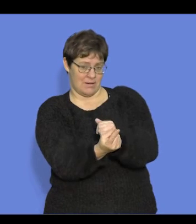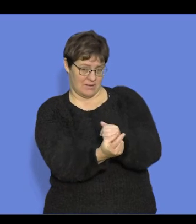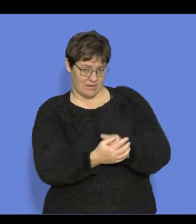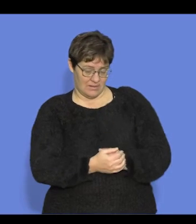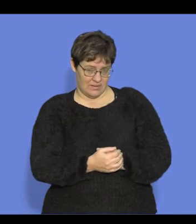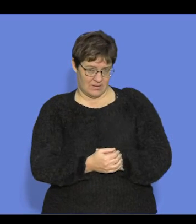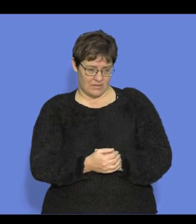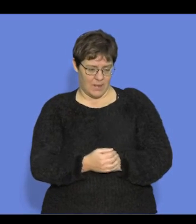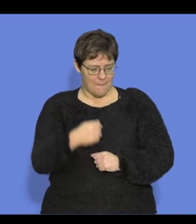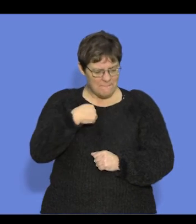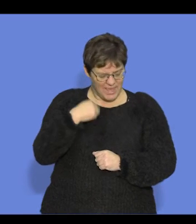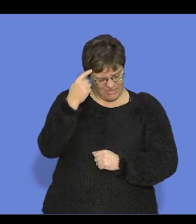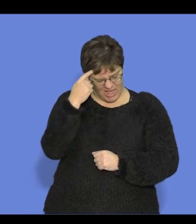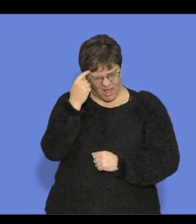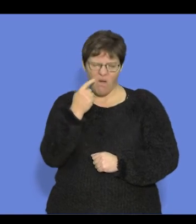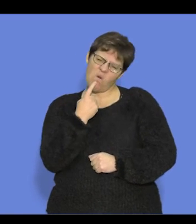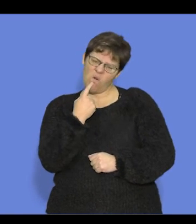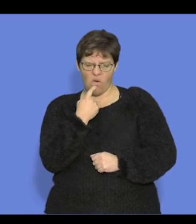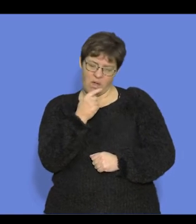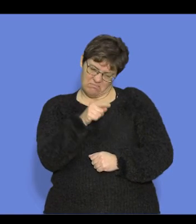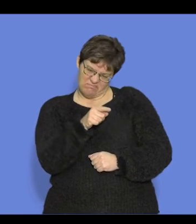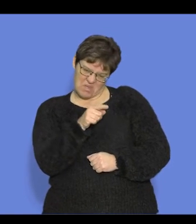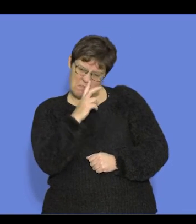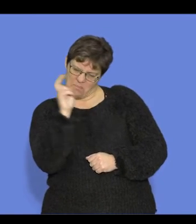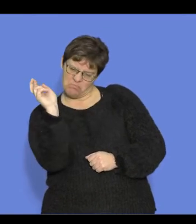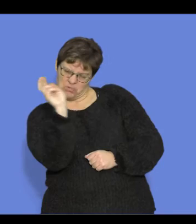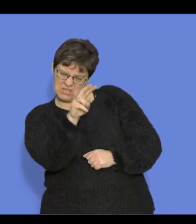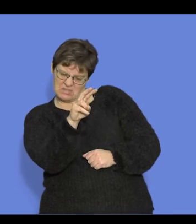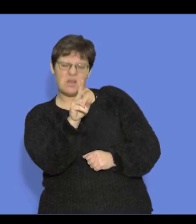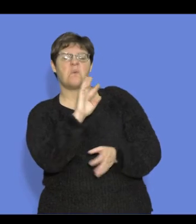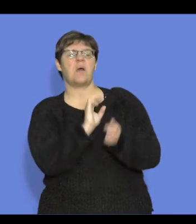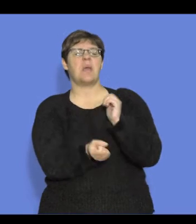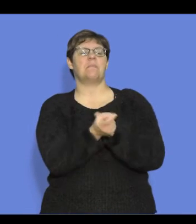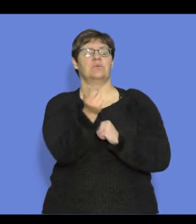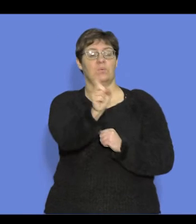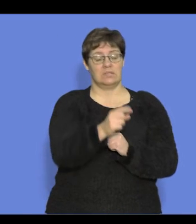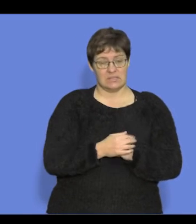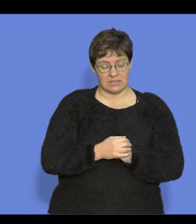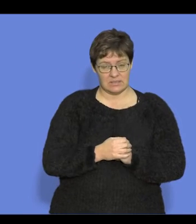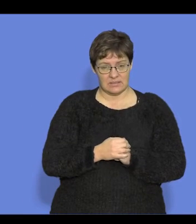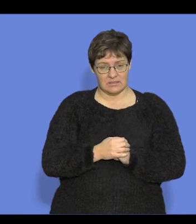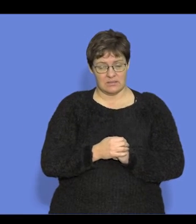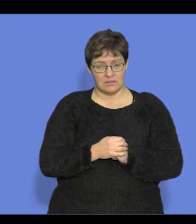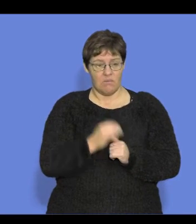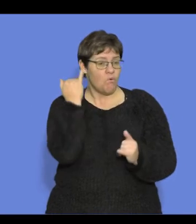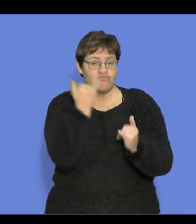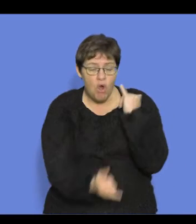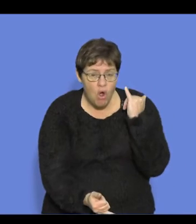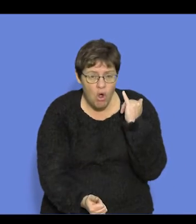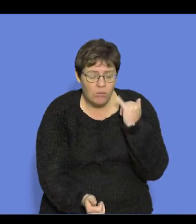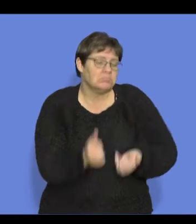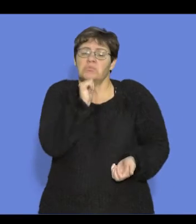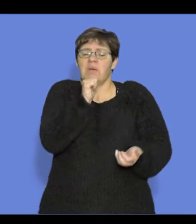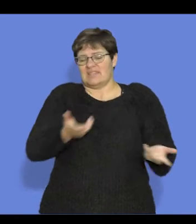happen, what you predict will happen in your experiment. And you know what? If you're wrong, it doesn't